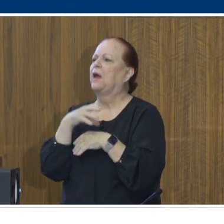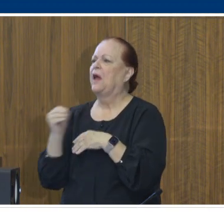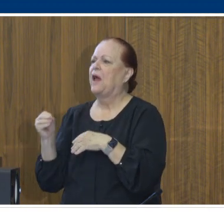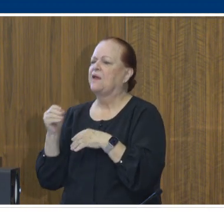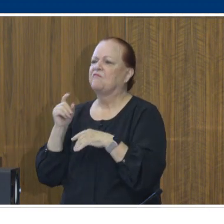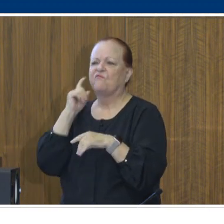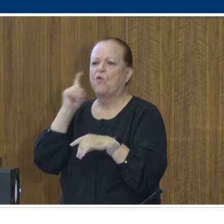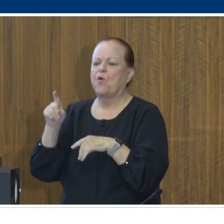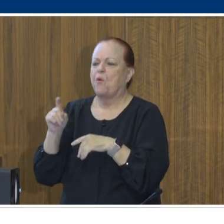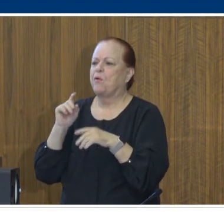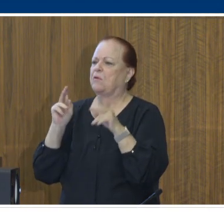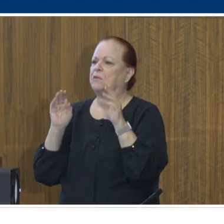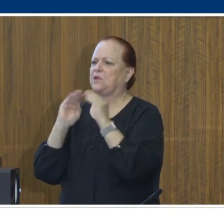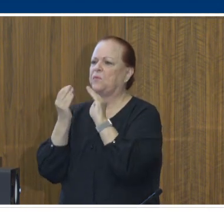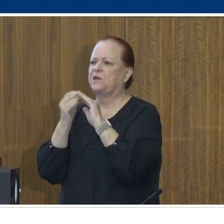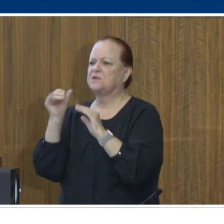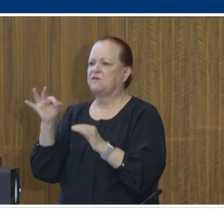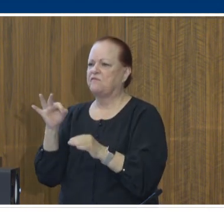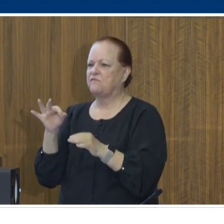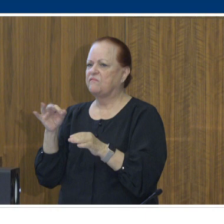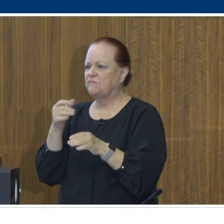interest.